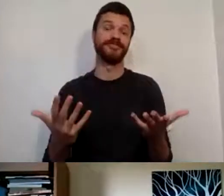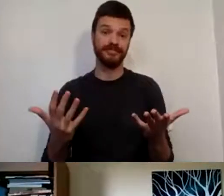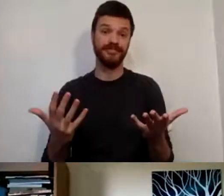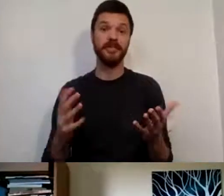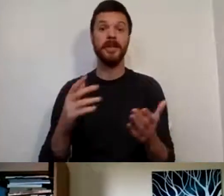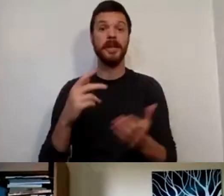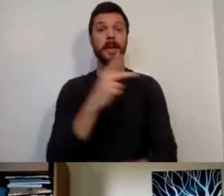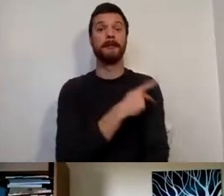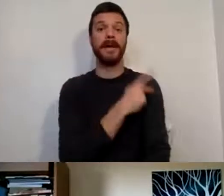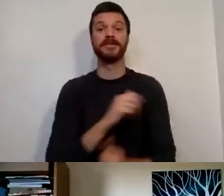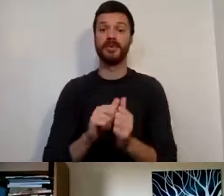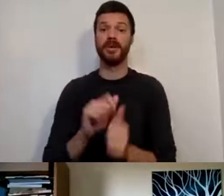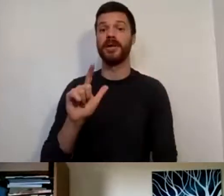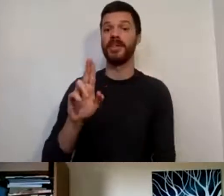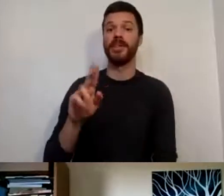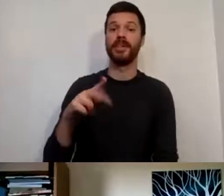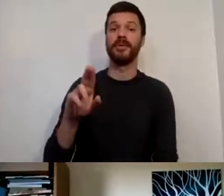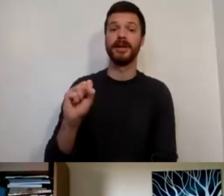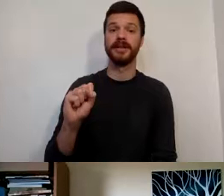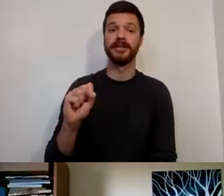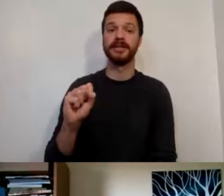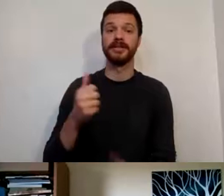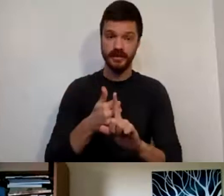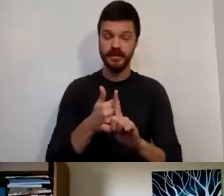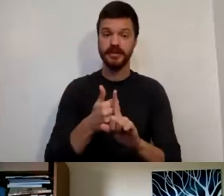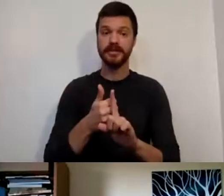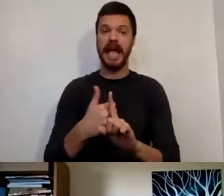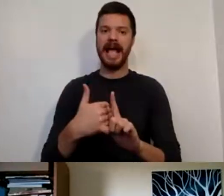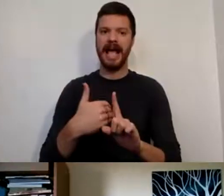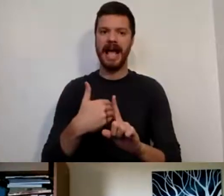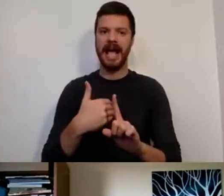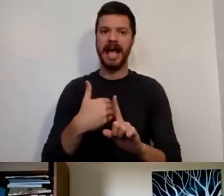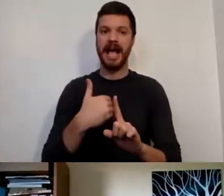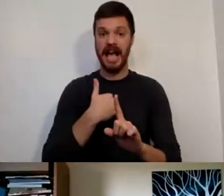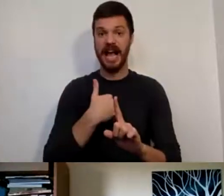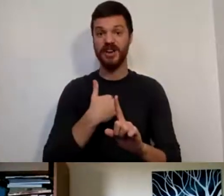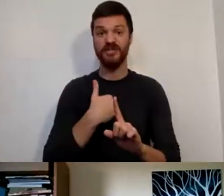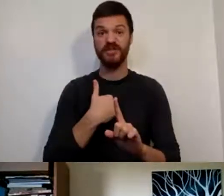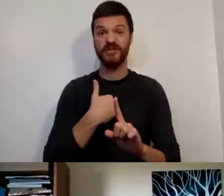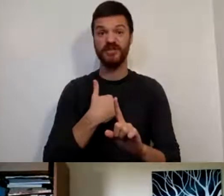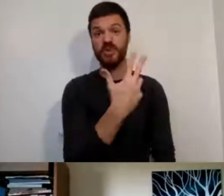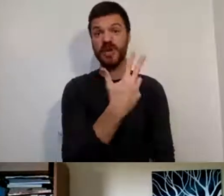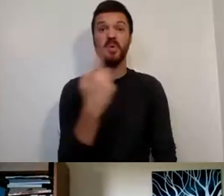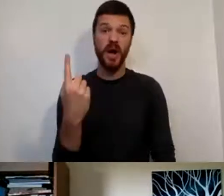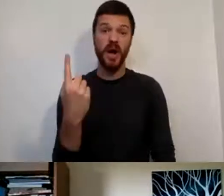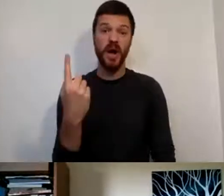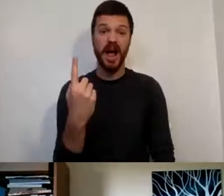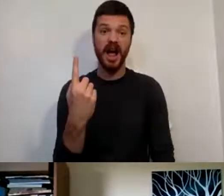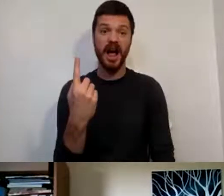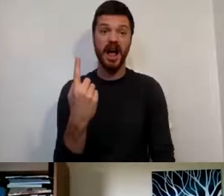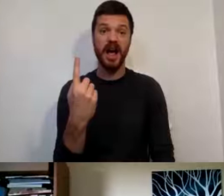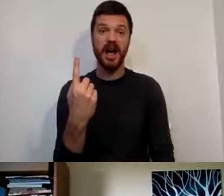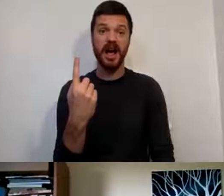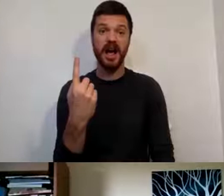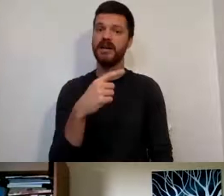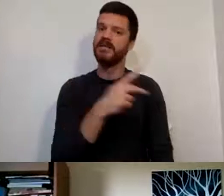patients with lupus have disproportionate, about 3-to-1 propensity in patients of